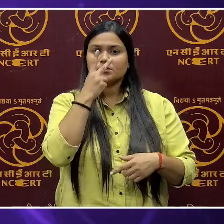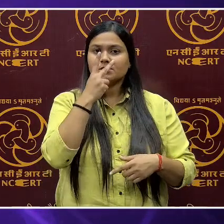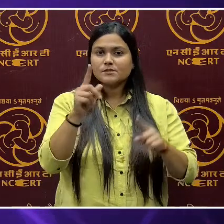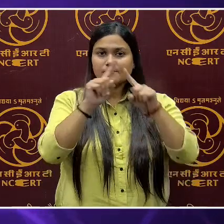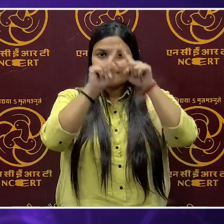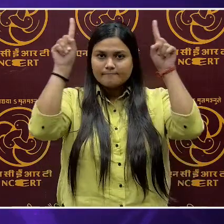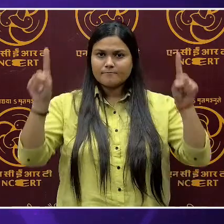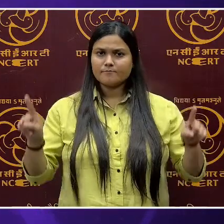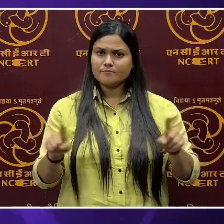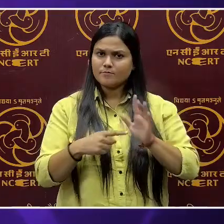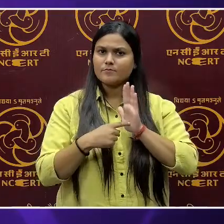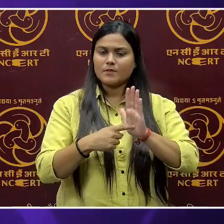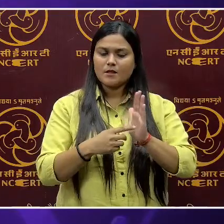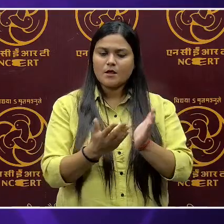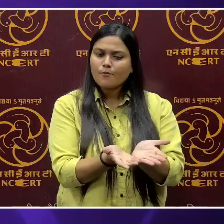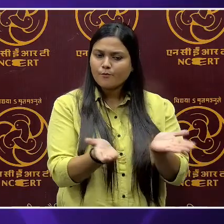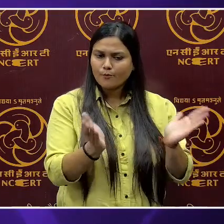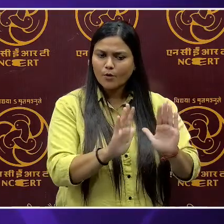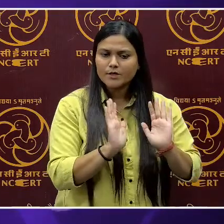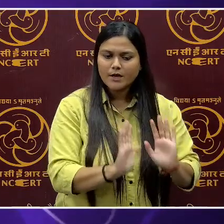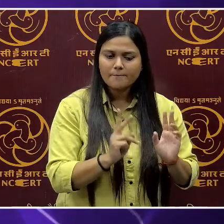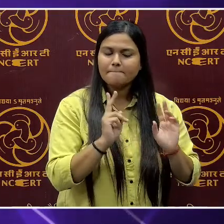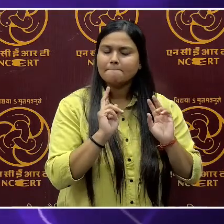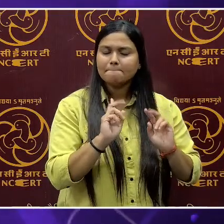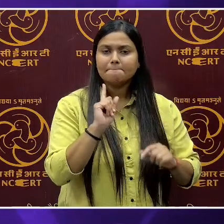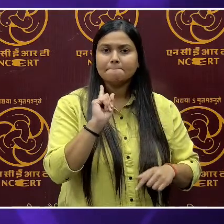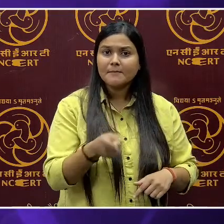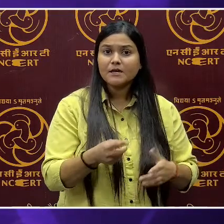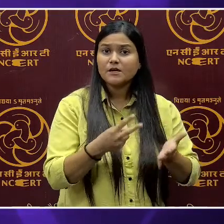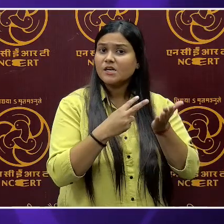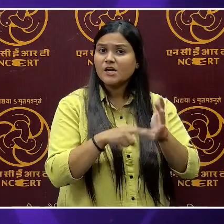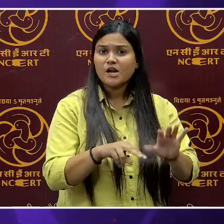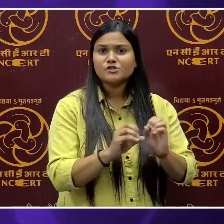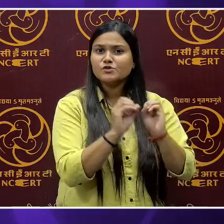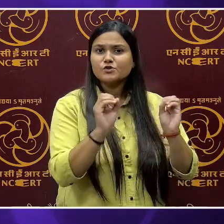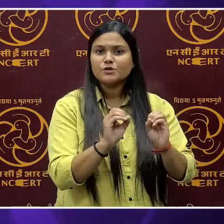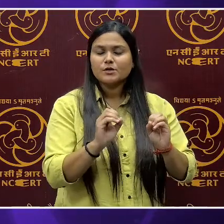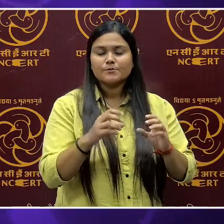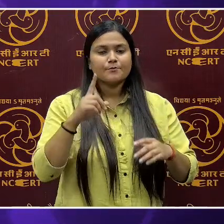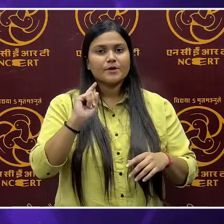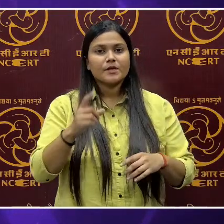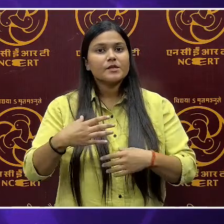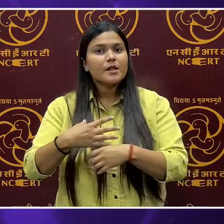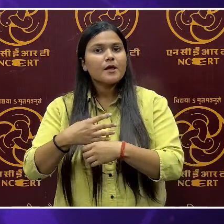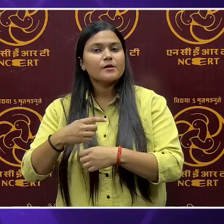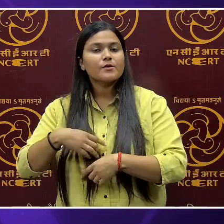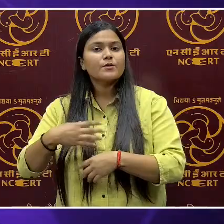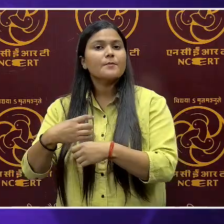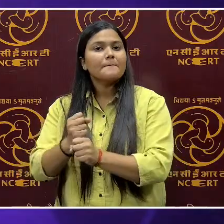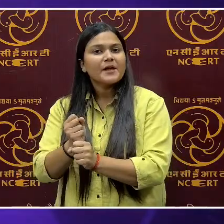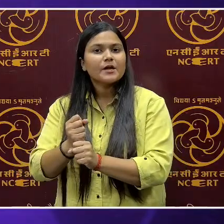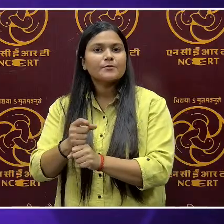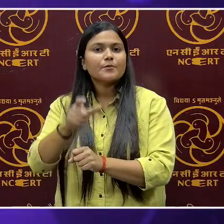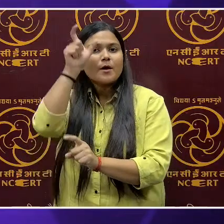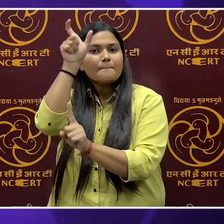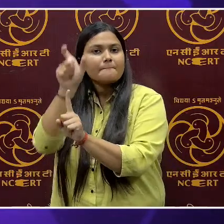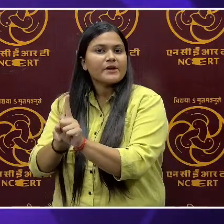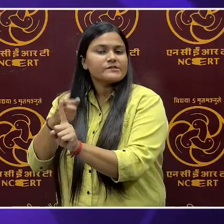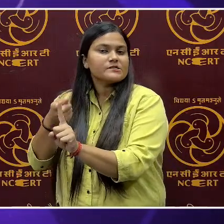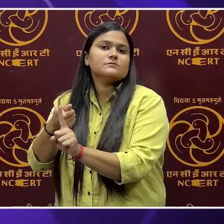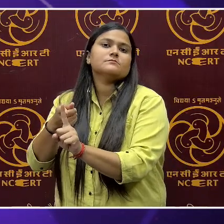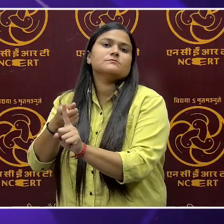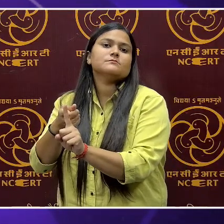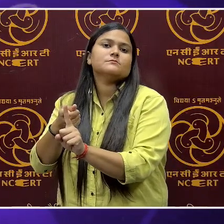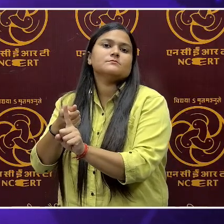like a pond, but it's not a natural pond. It has been made by men, human